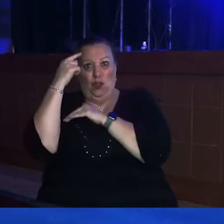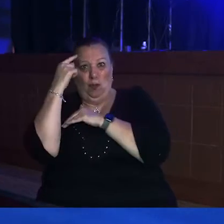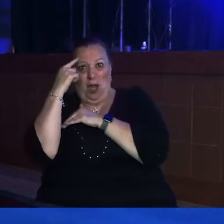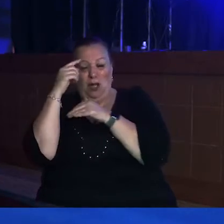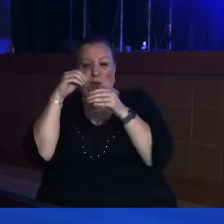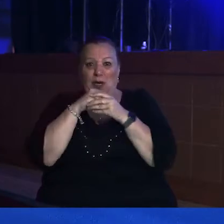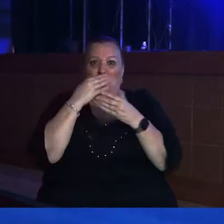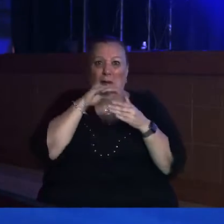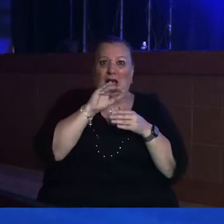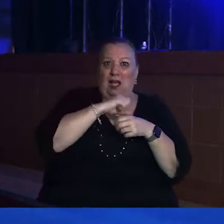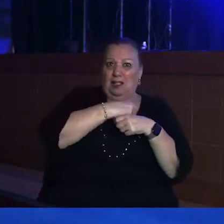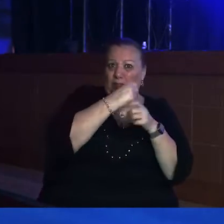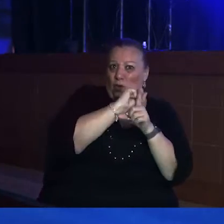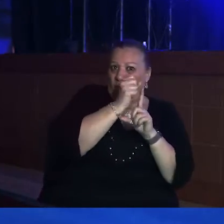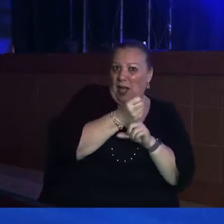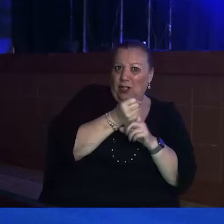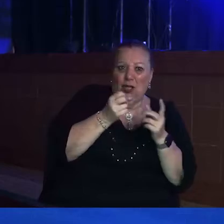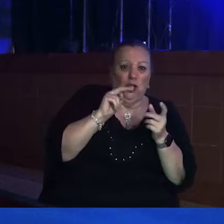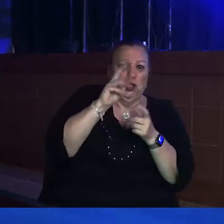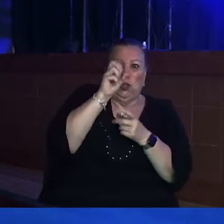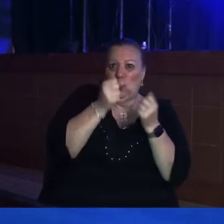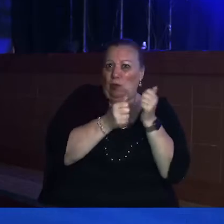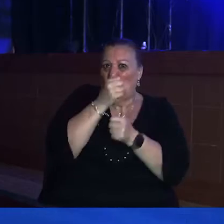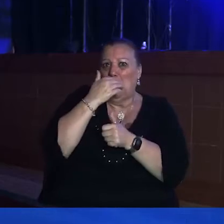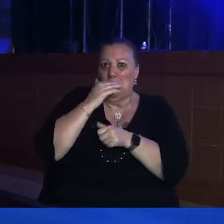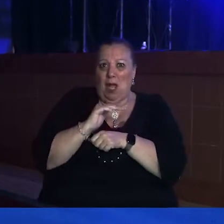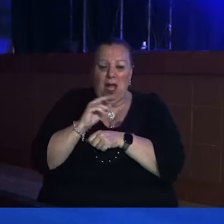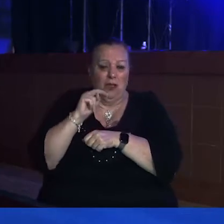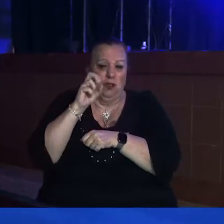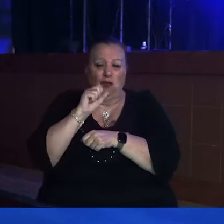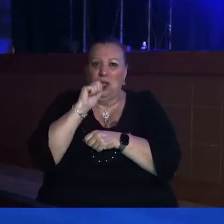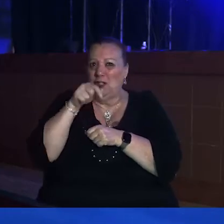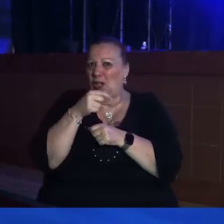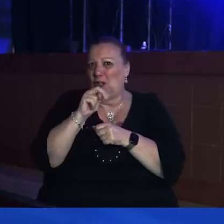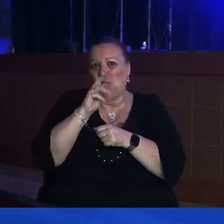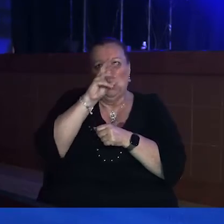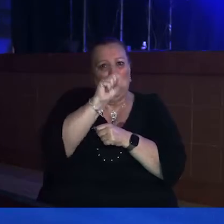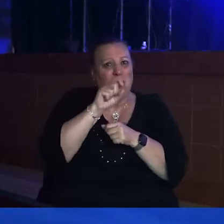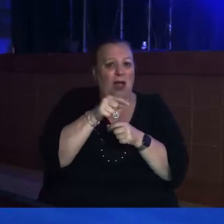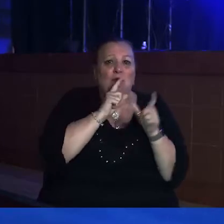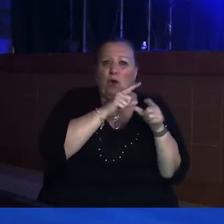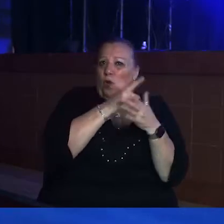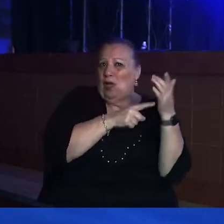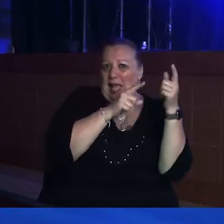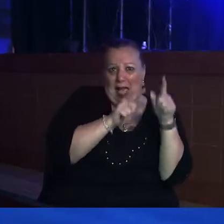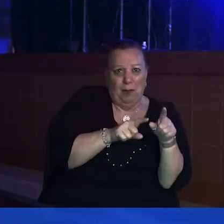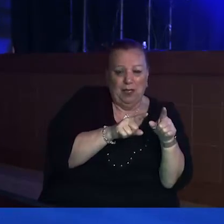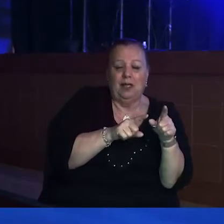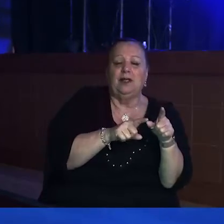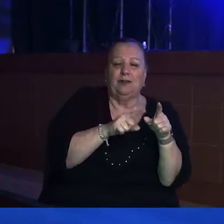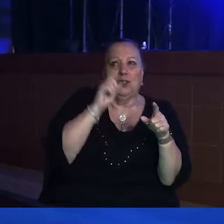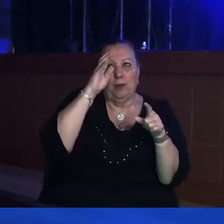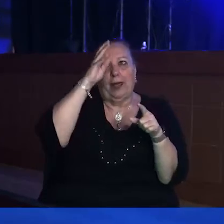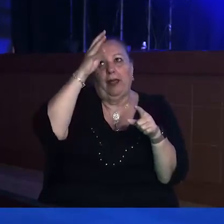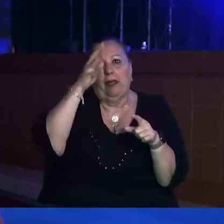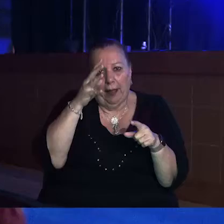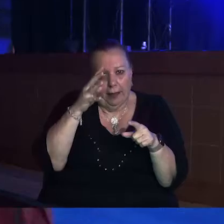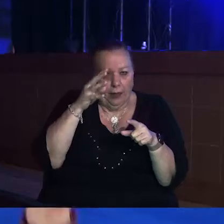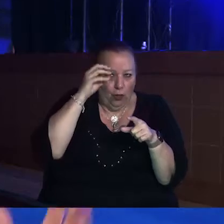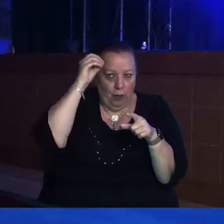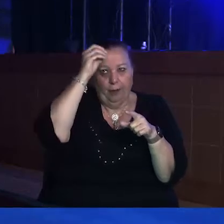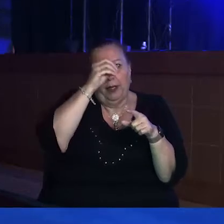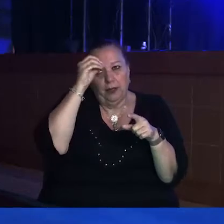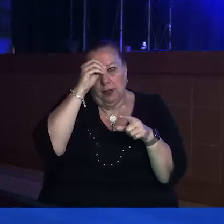but the news that we're hearing is not just the news. They're not just reporting on what's happening. I mean, they're speculating, they're forecasting this